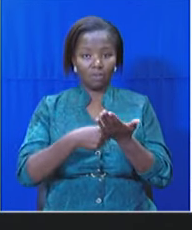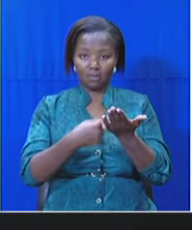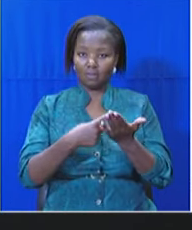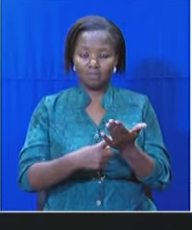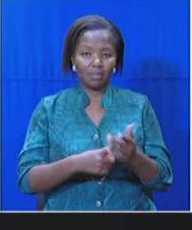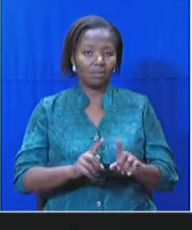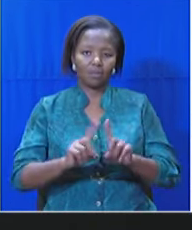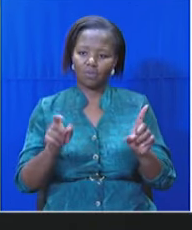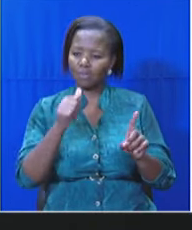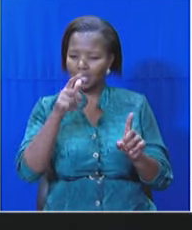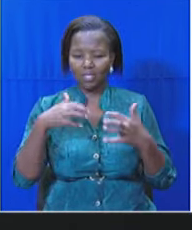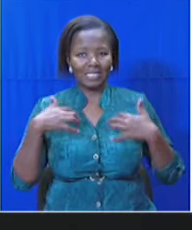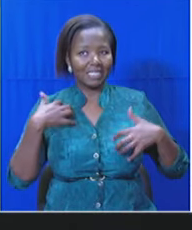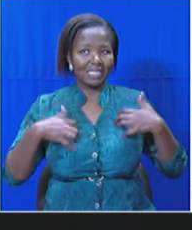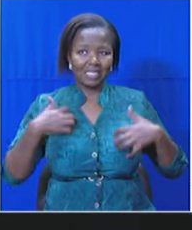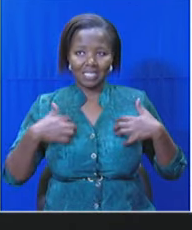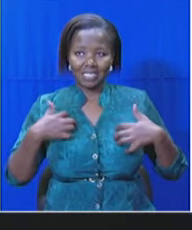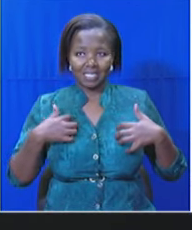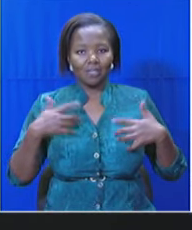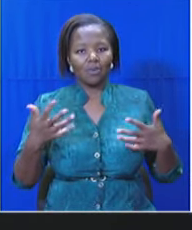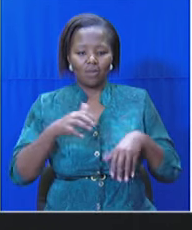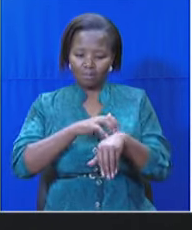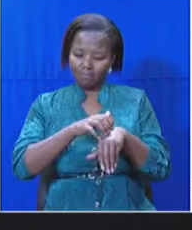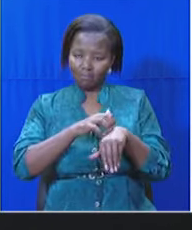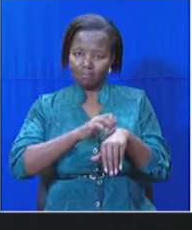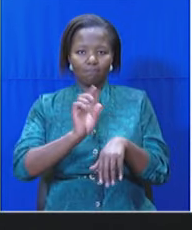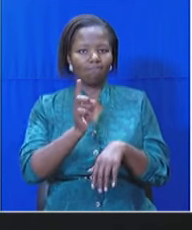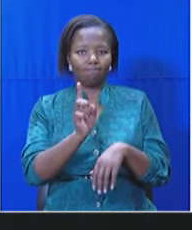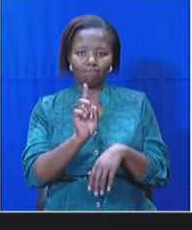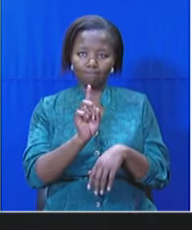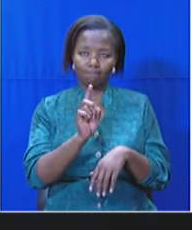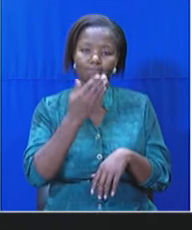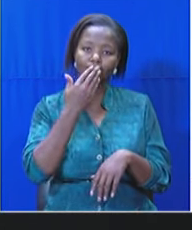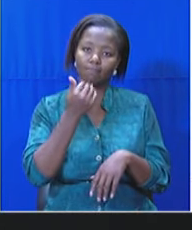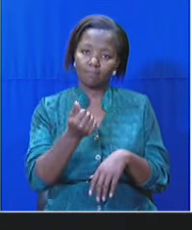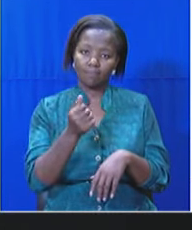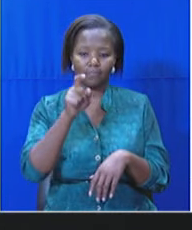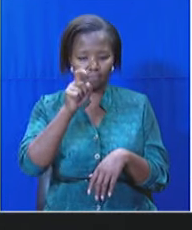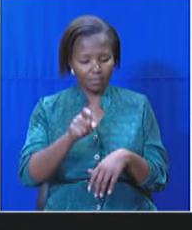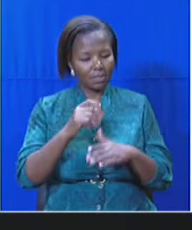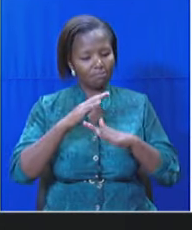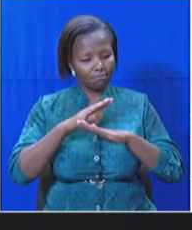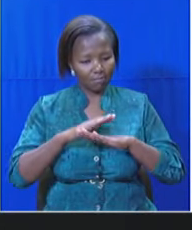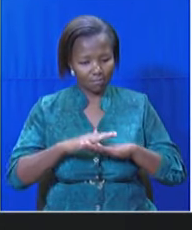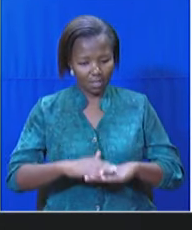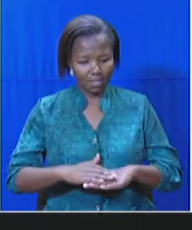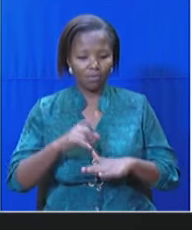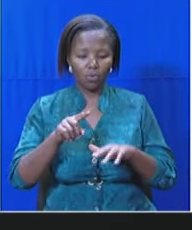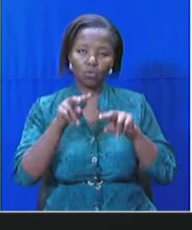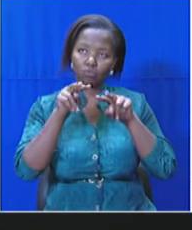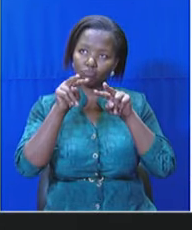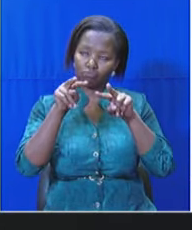how exciting or how irritating the points may be, we just have to become and observe